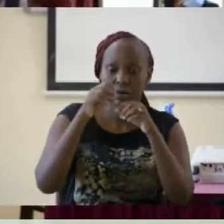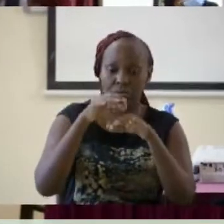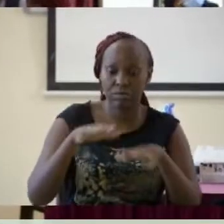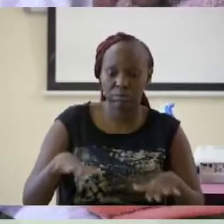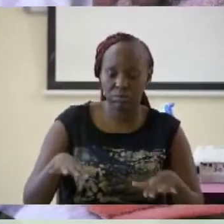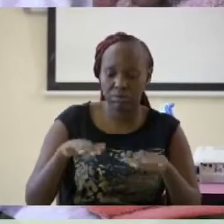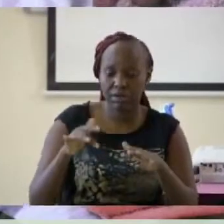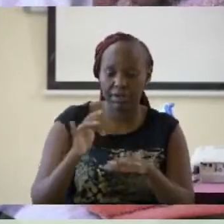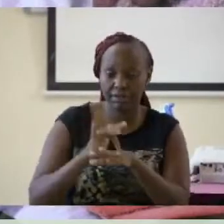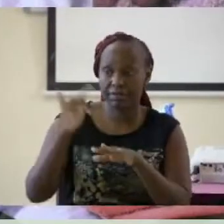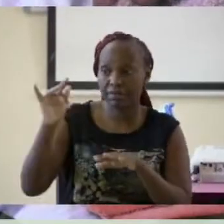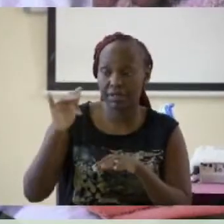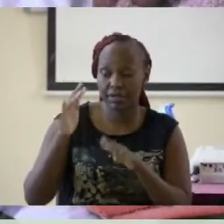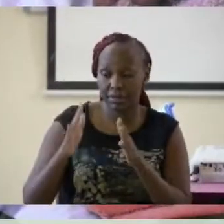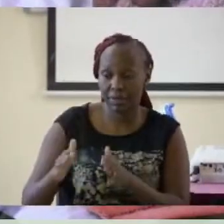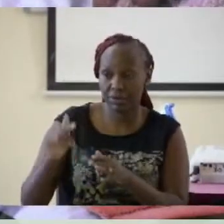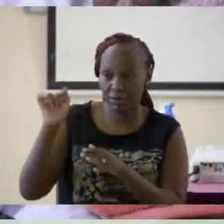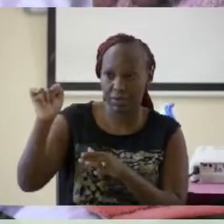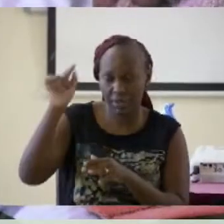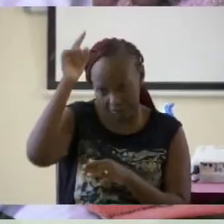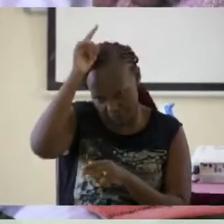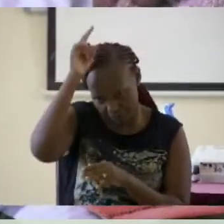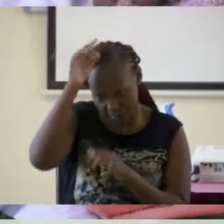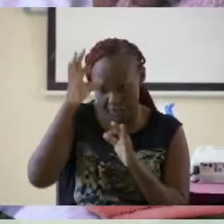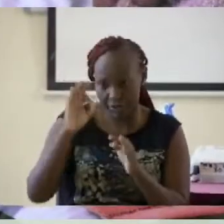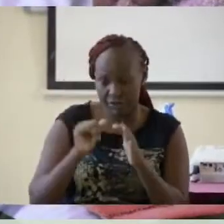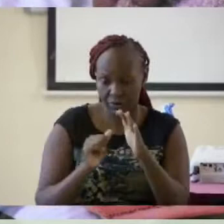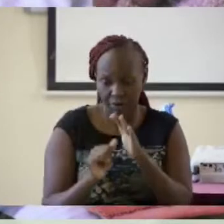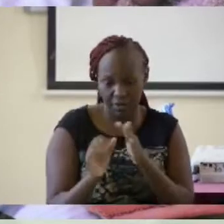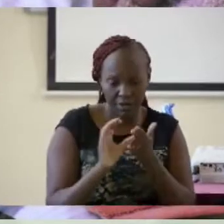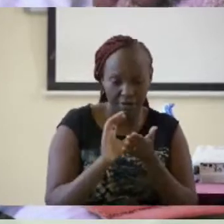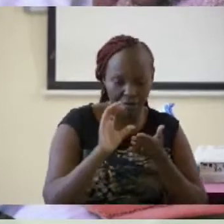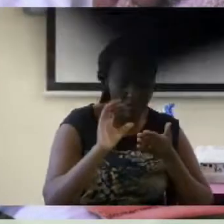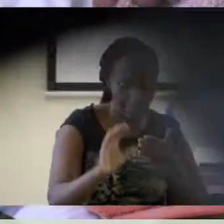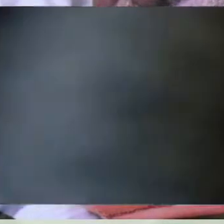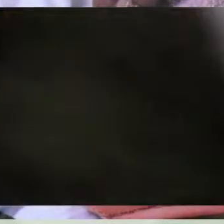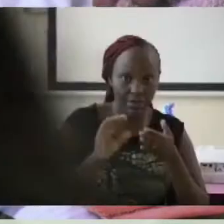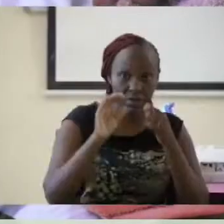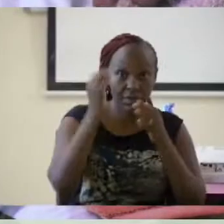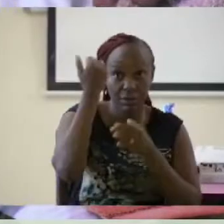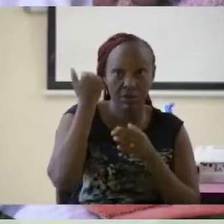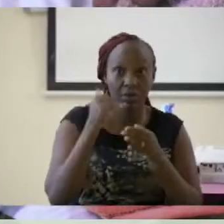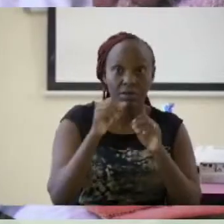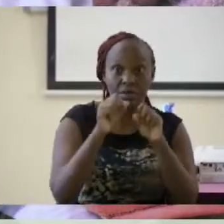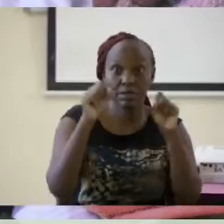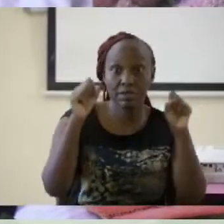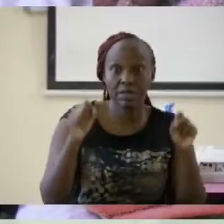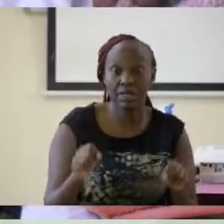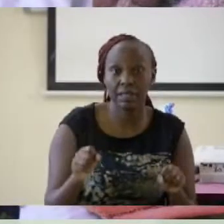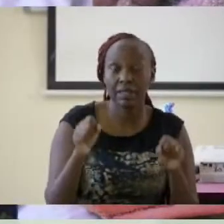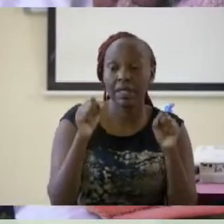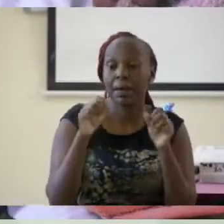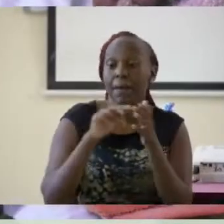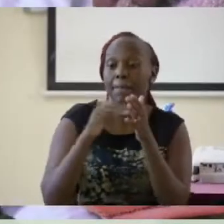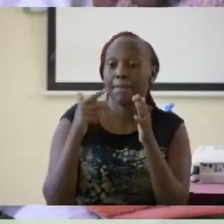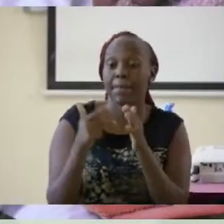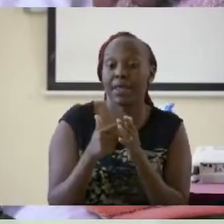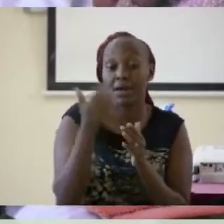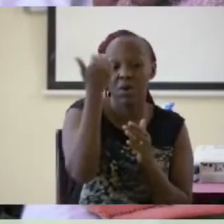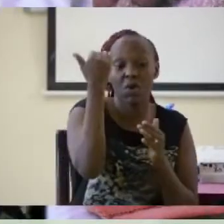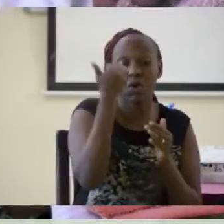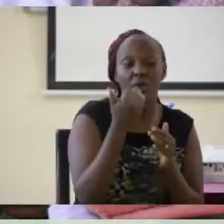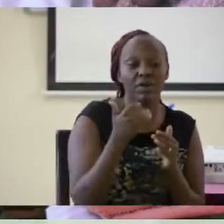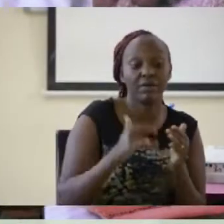person, because if you underfund the judiciary, the ripple effect is we'll employ austerity measures. We'll say we are